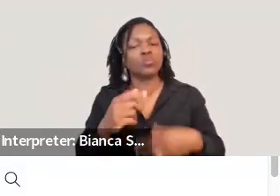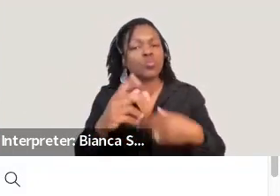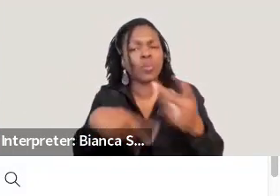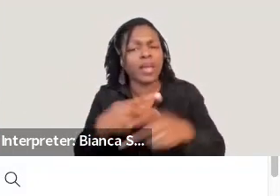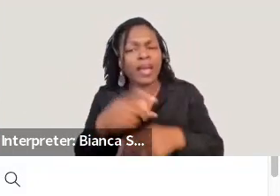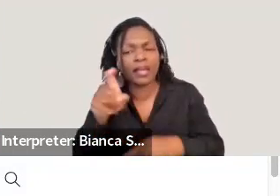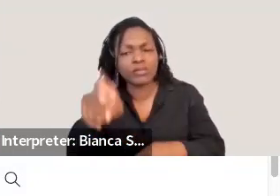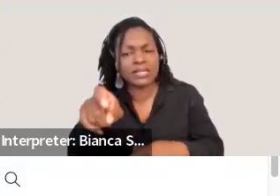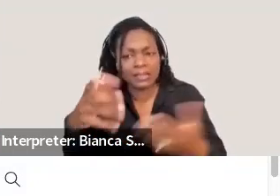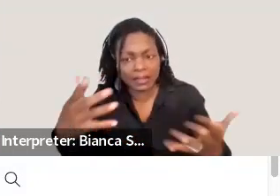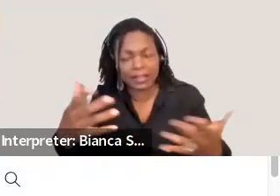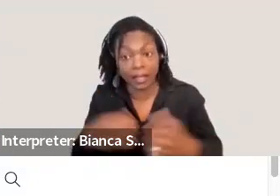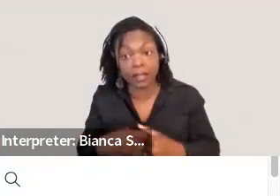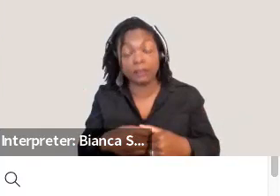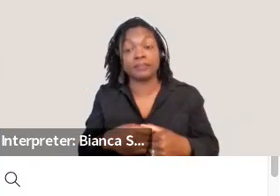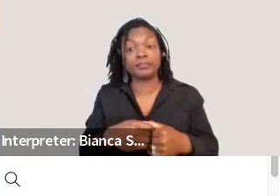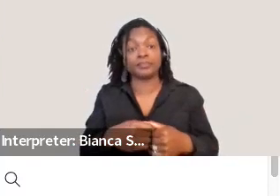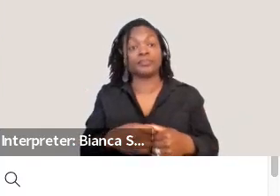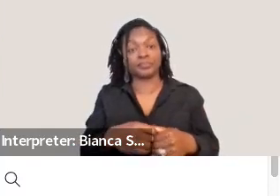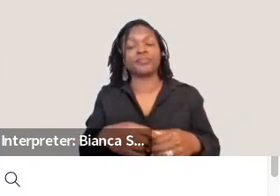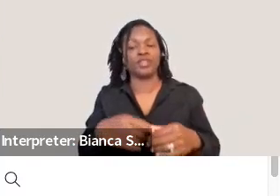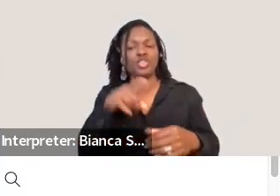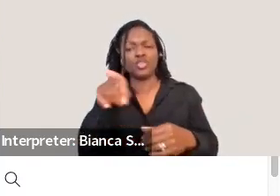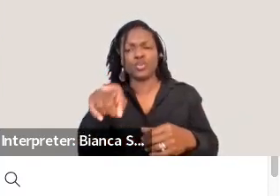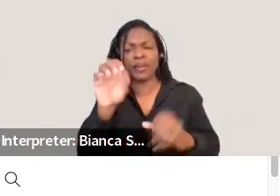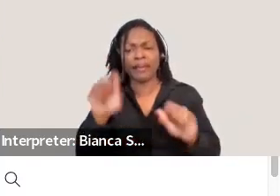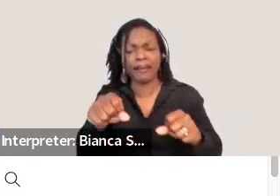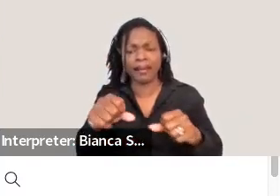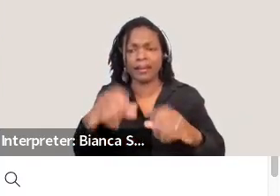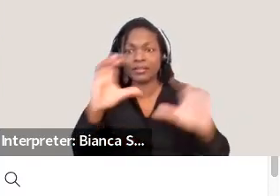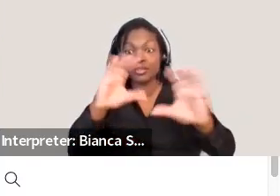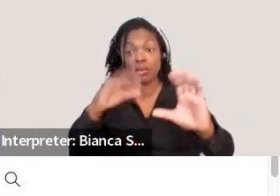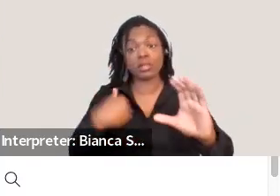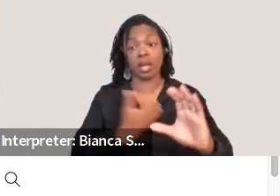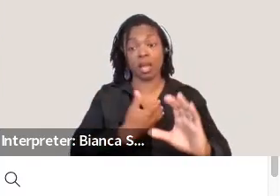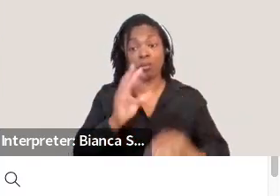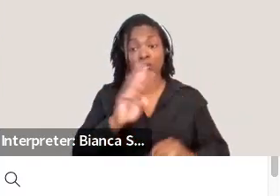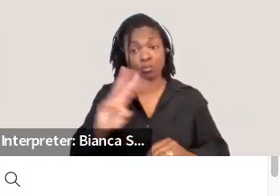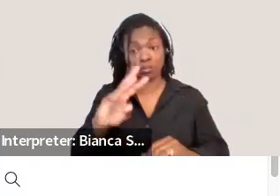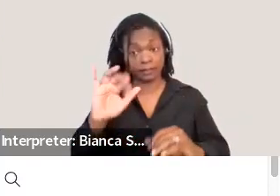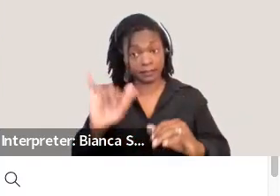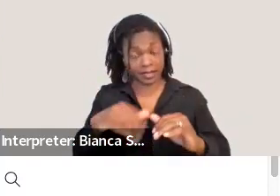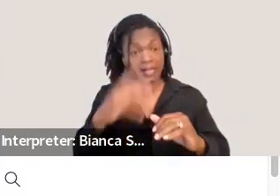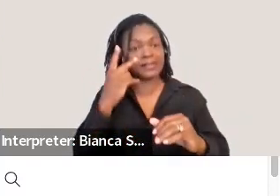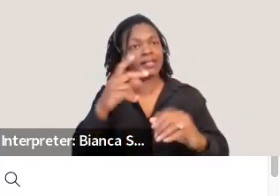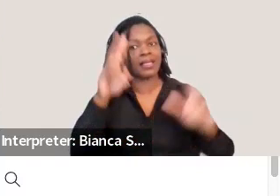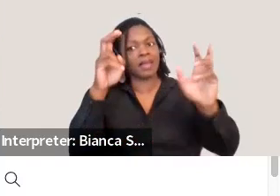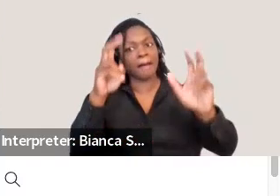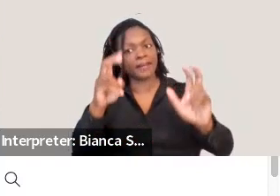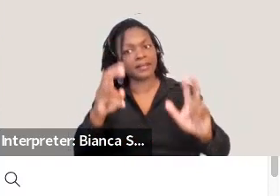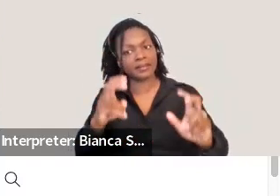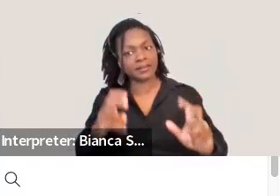them the link, or show them how to find it, and it can make